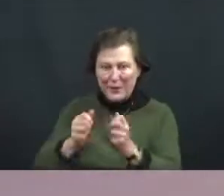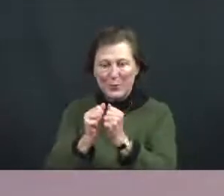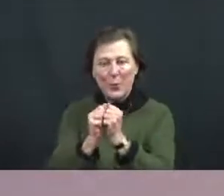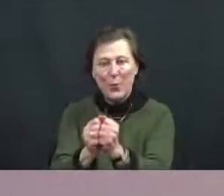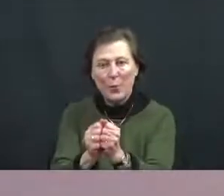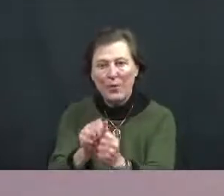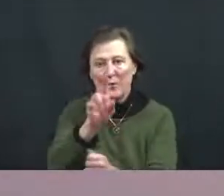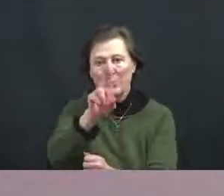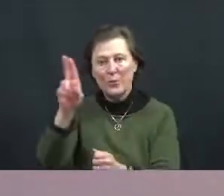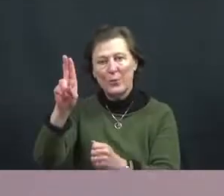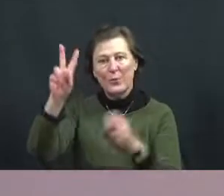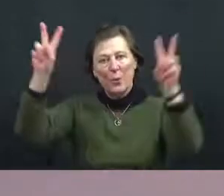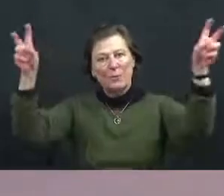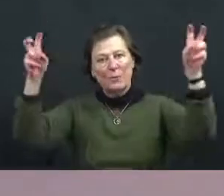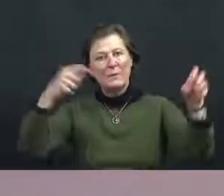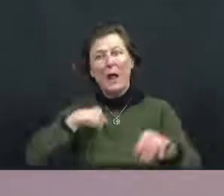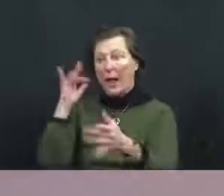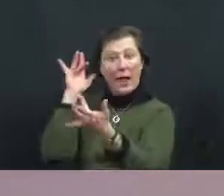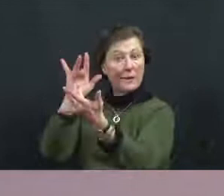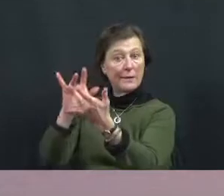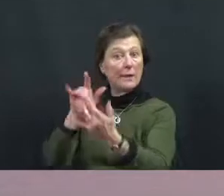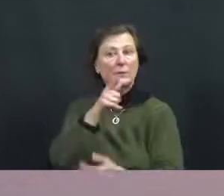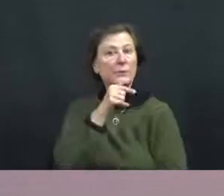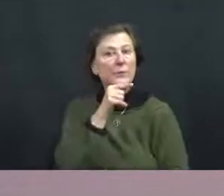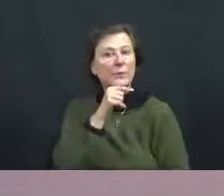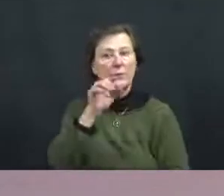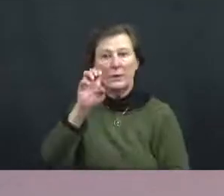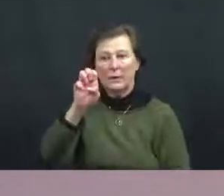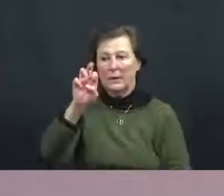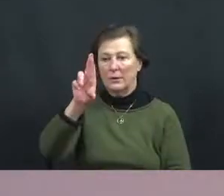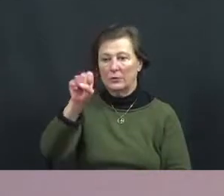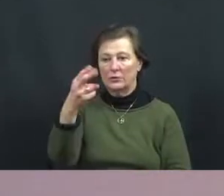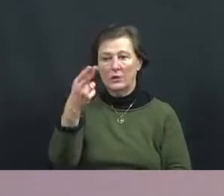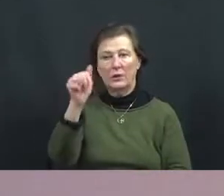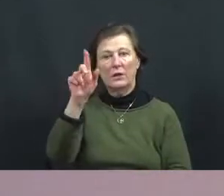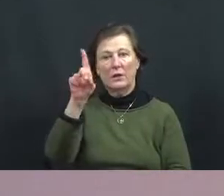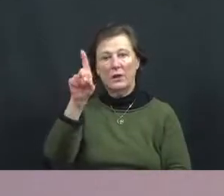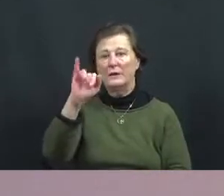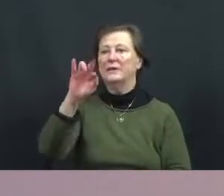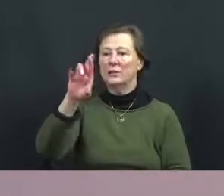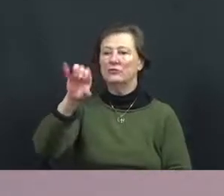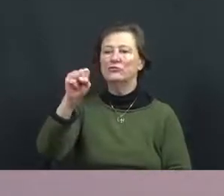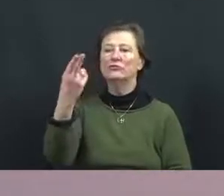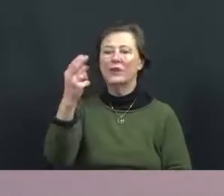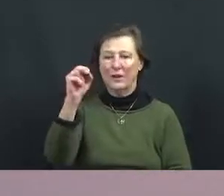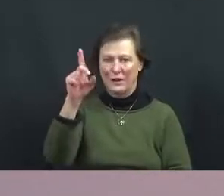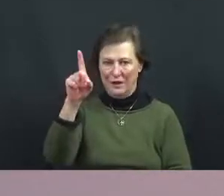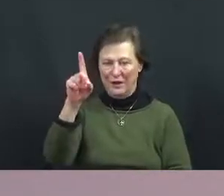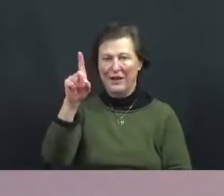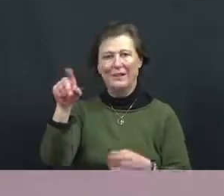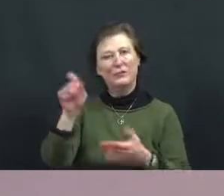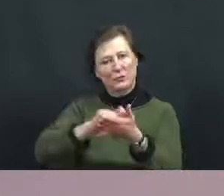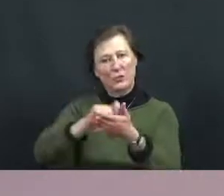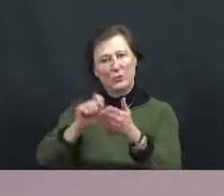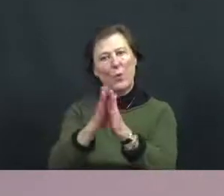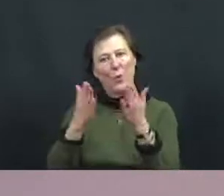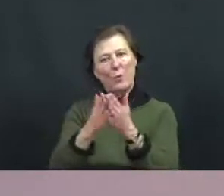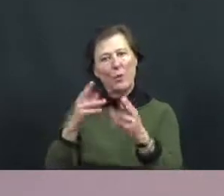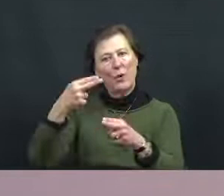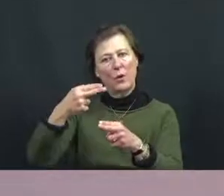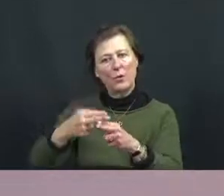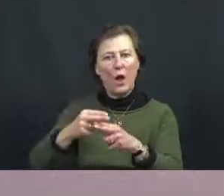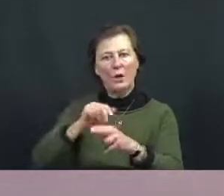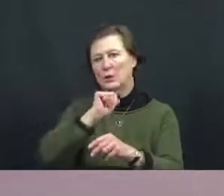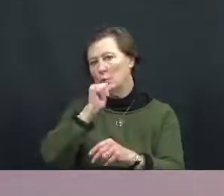Universalist principles, I contacted Irshad Manji. She's the author of a book called Don't Label Me, an